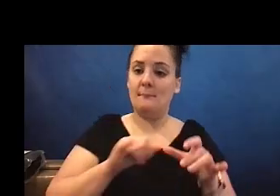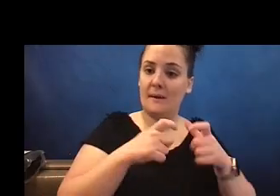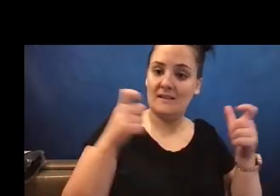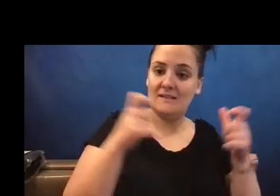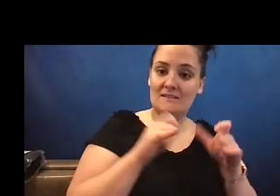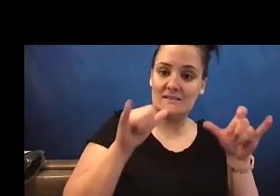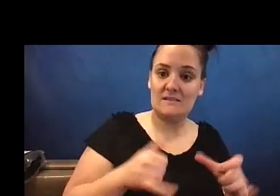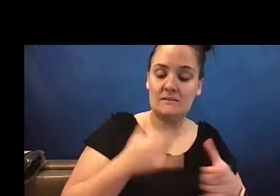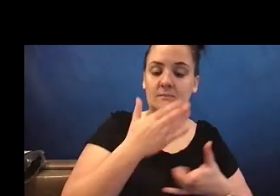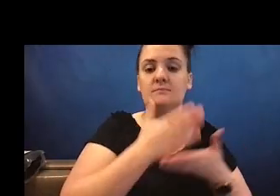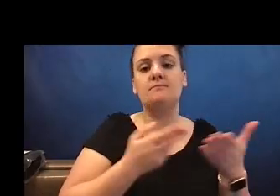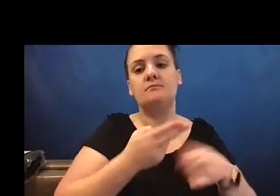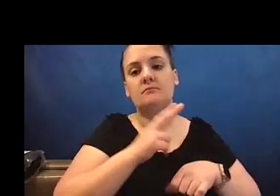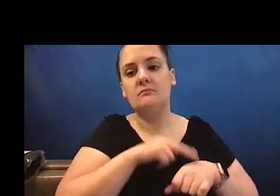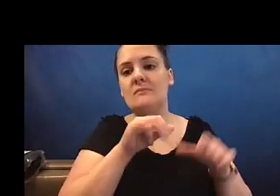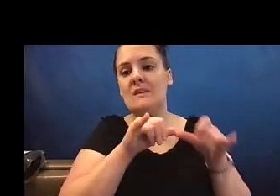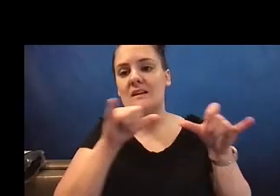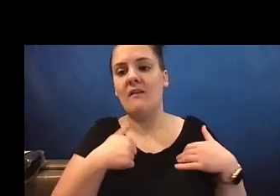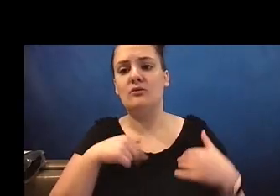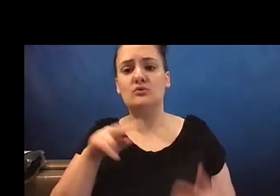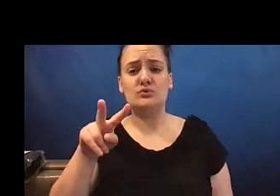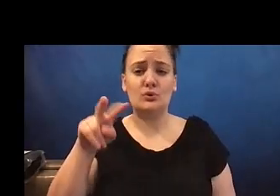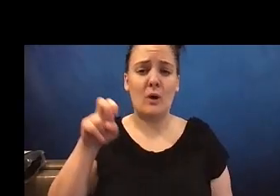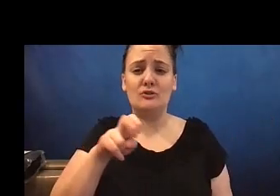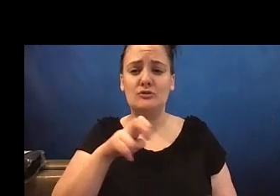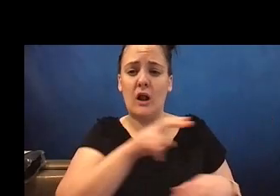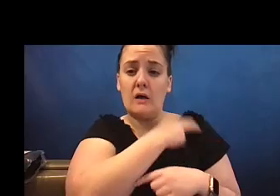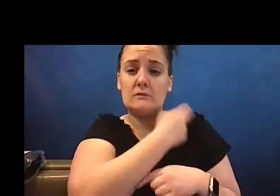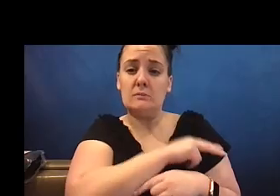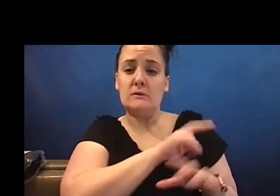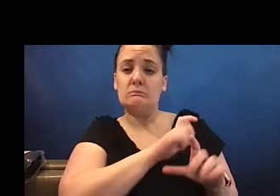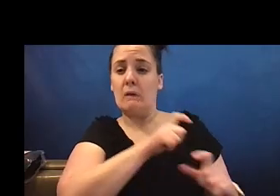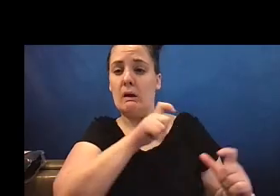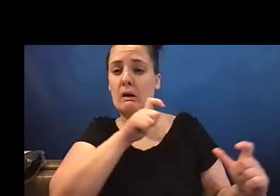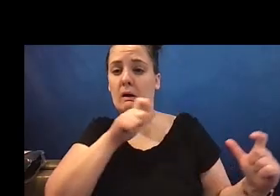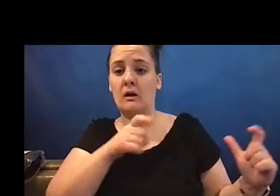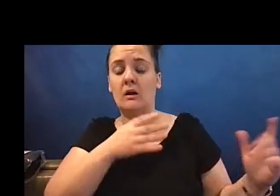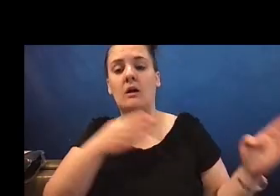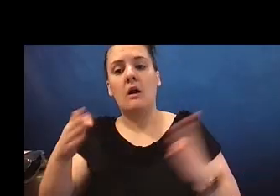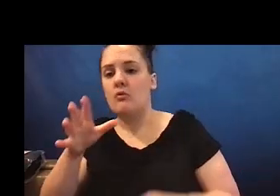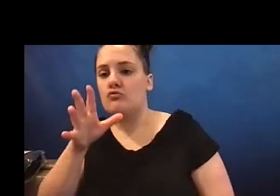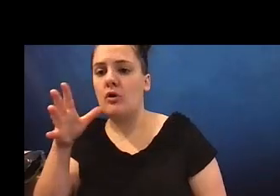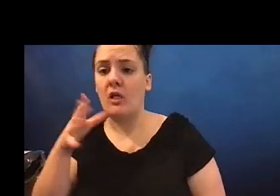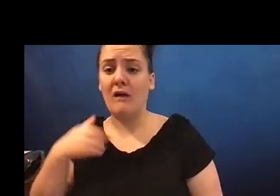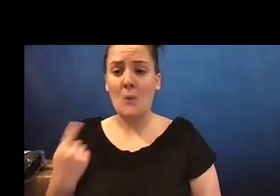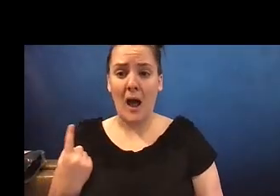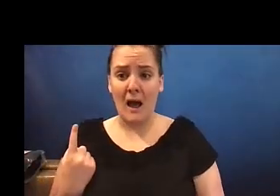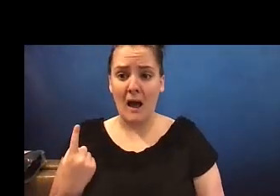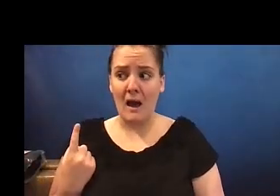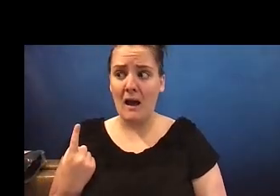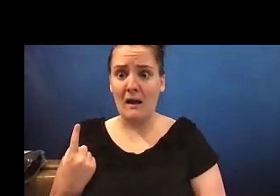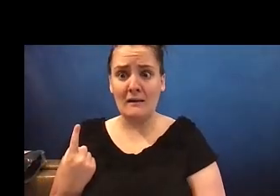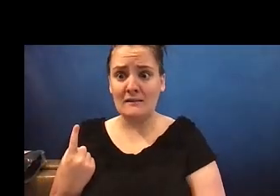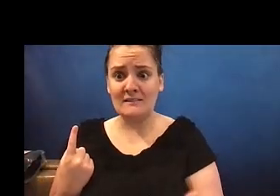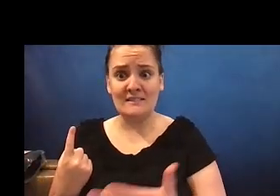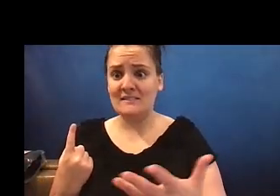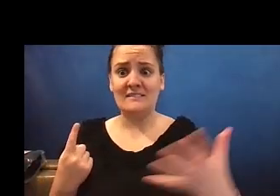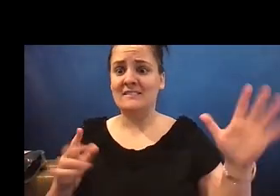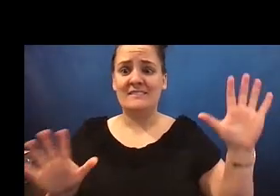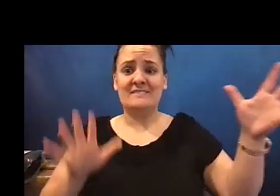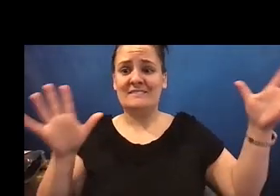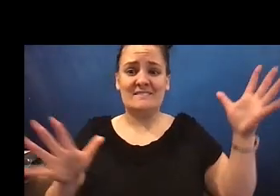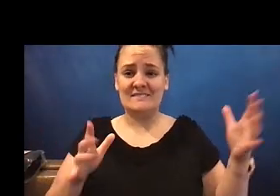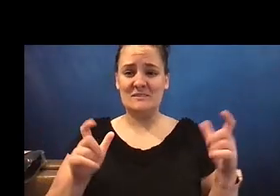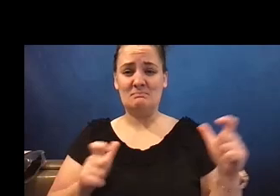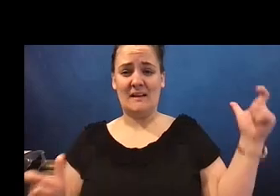some national systems with 200 hospitals, and then we have rurals with one hospital and averaging 3 patients in a bed. Boy, do we have difference